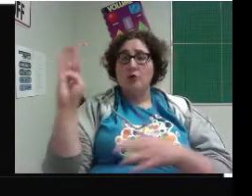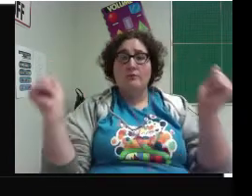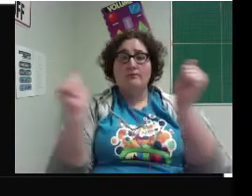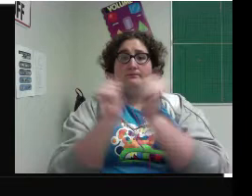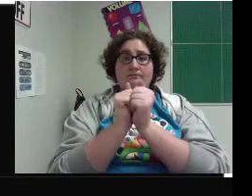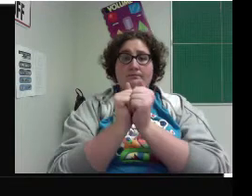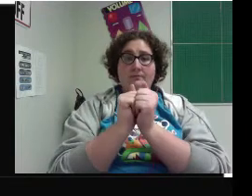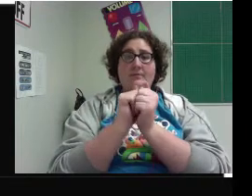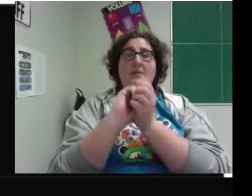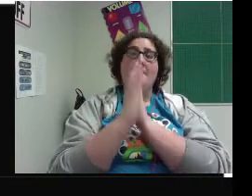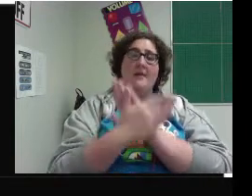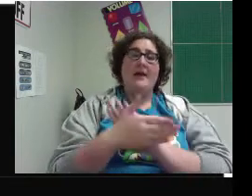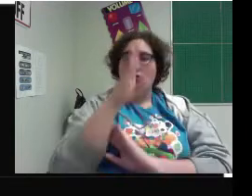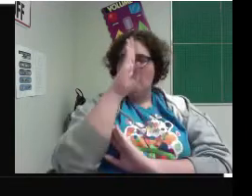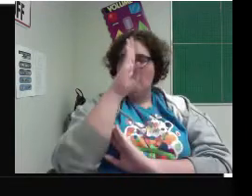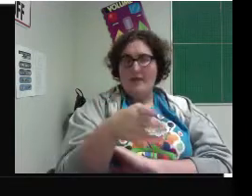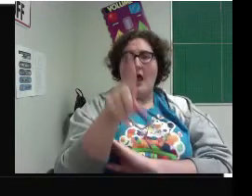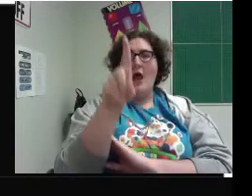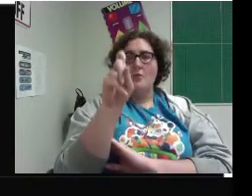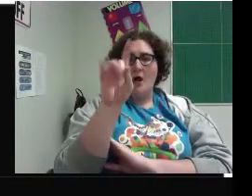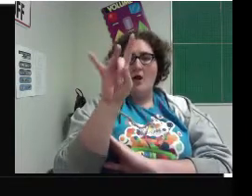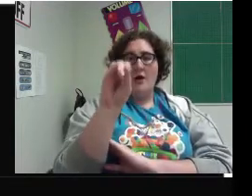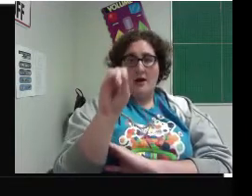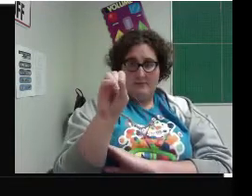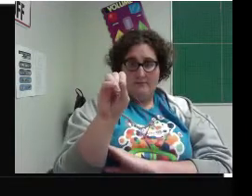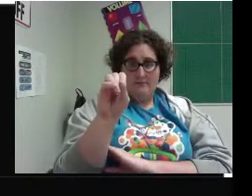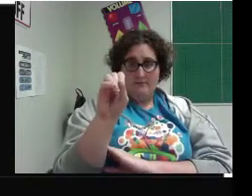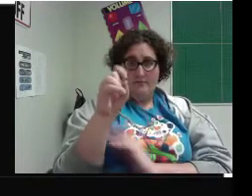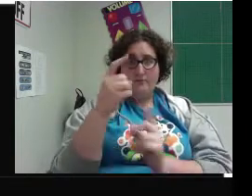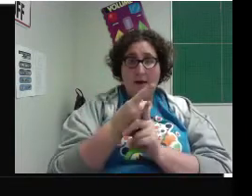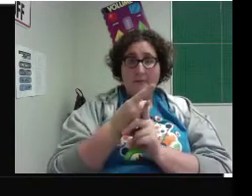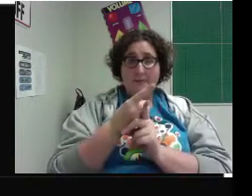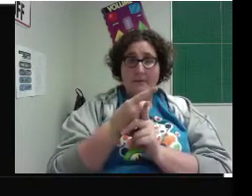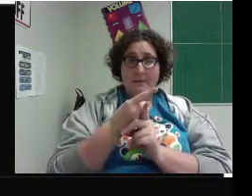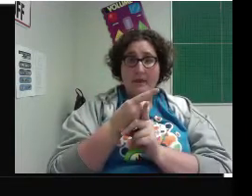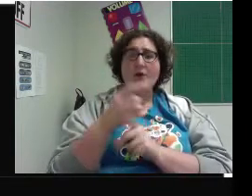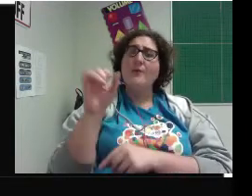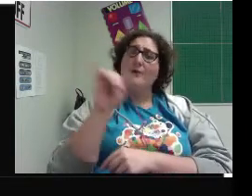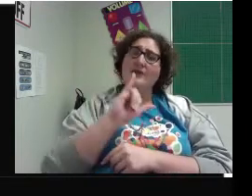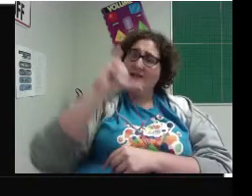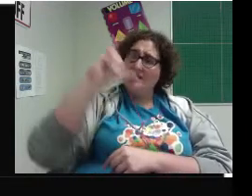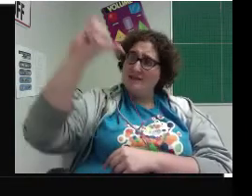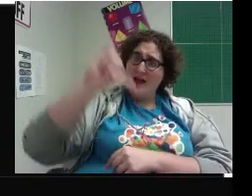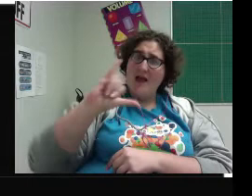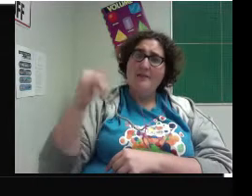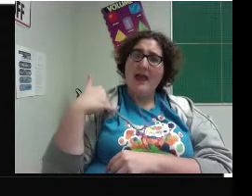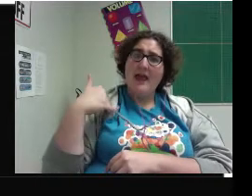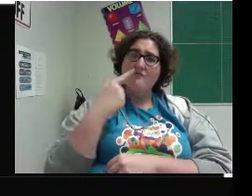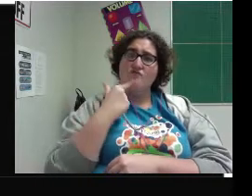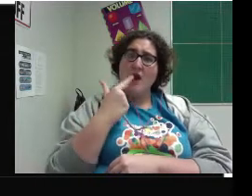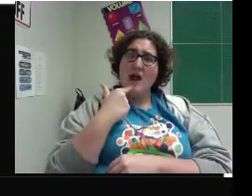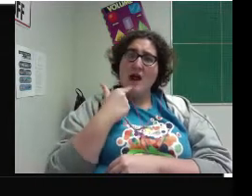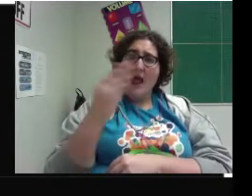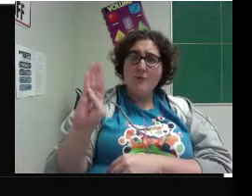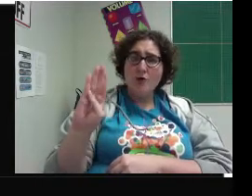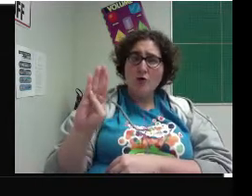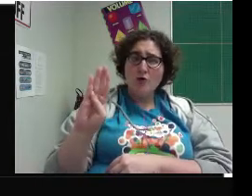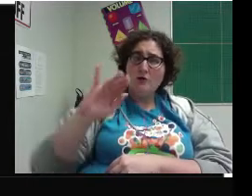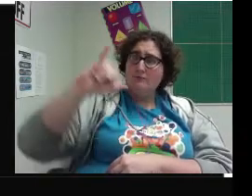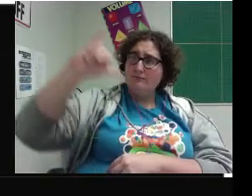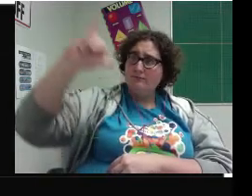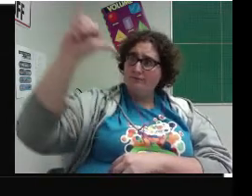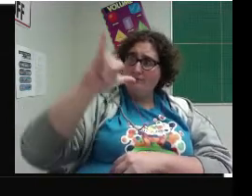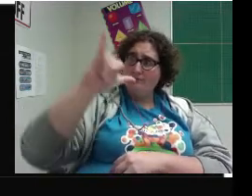together to make a straight line, so that's 180 degrees. Well, these same side interior angles have a red and a blue. So that means they have to